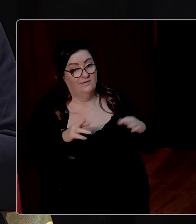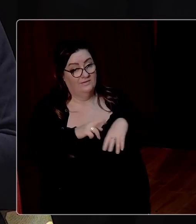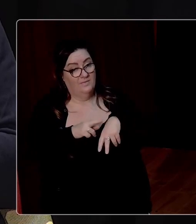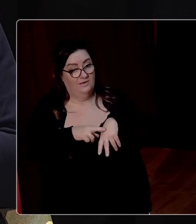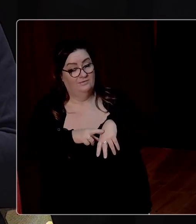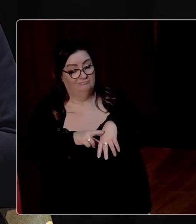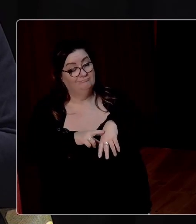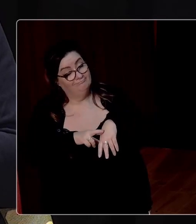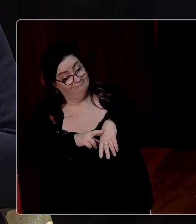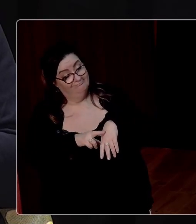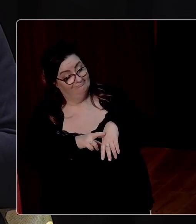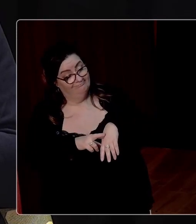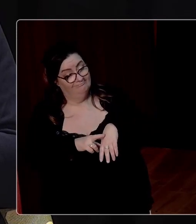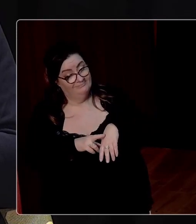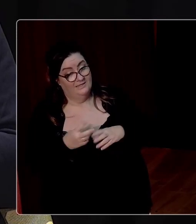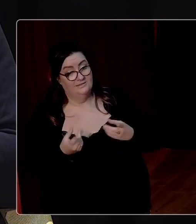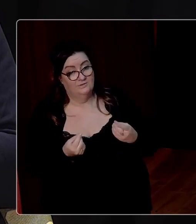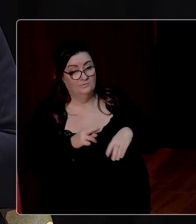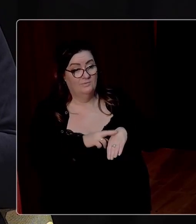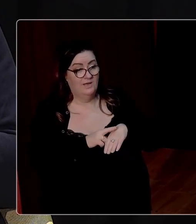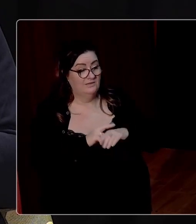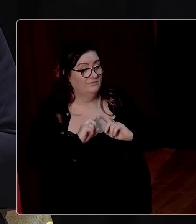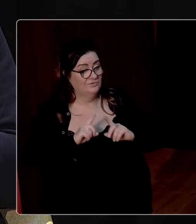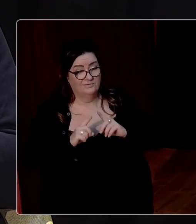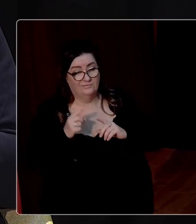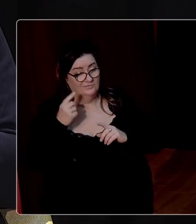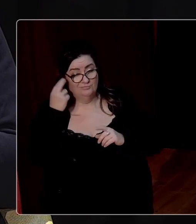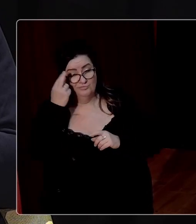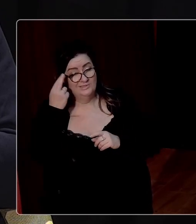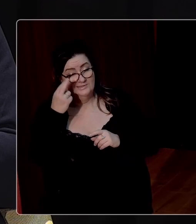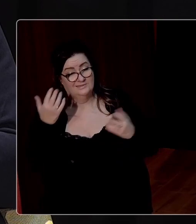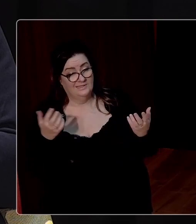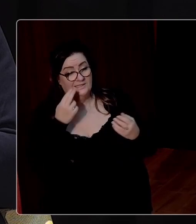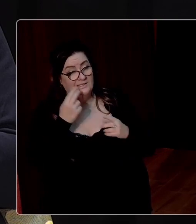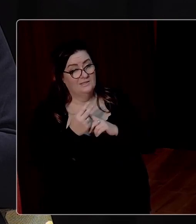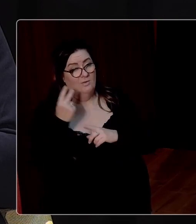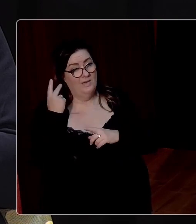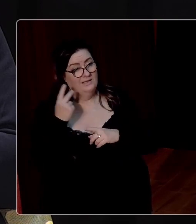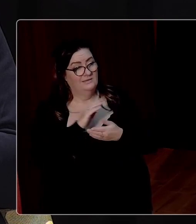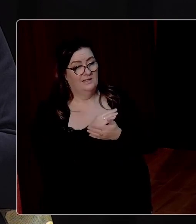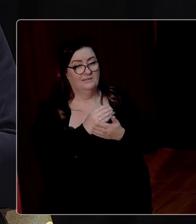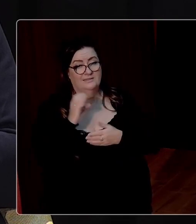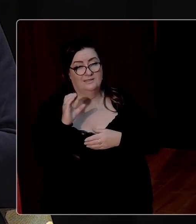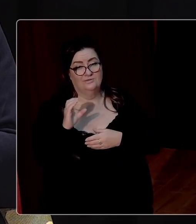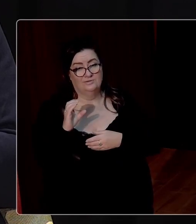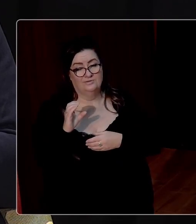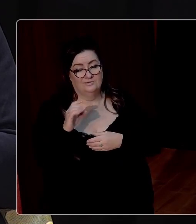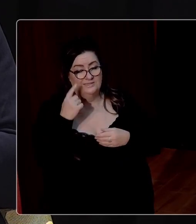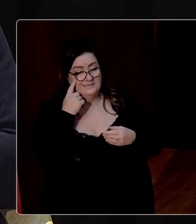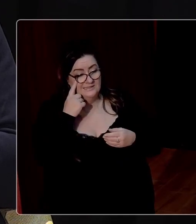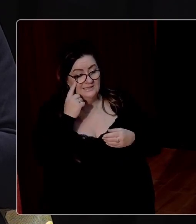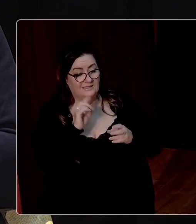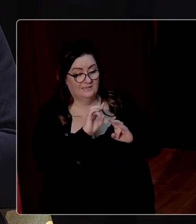better. And it is doing better for all kinds of reasons, I think. I think you need to go back into the 19th century and